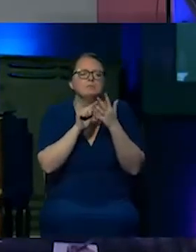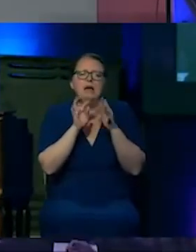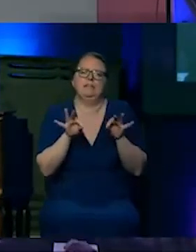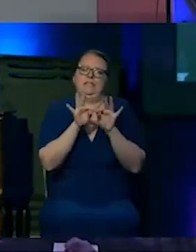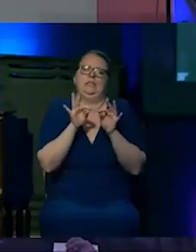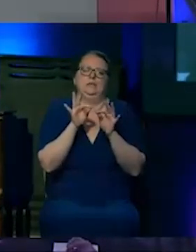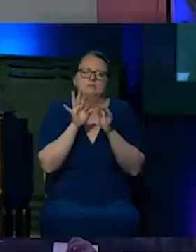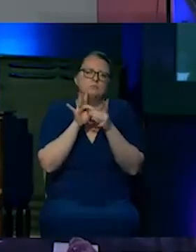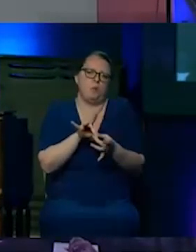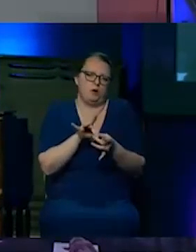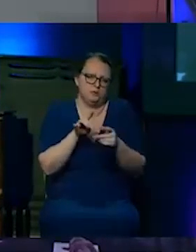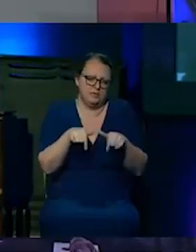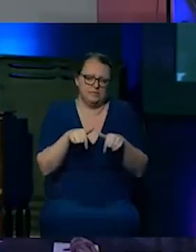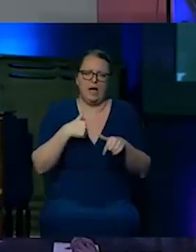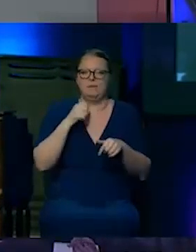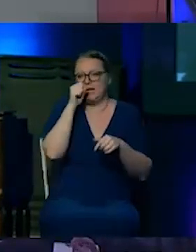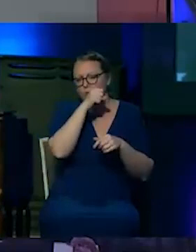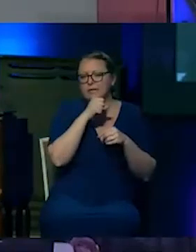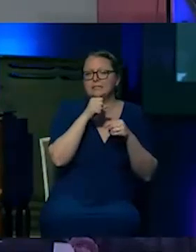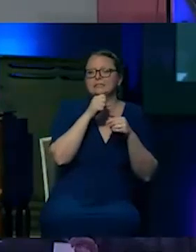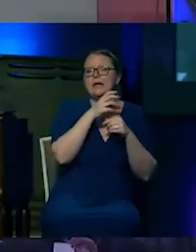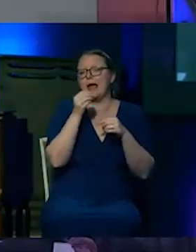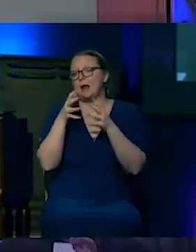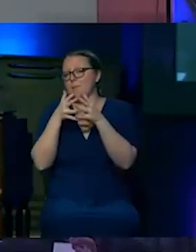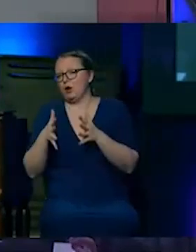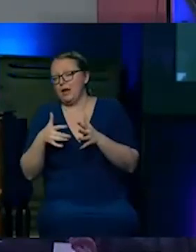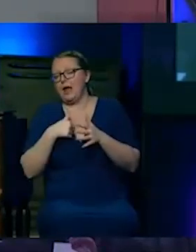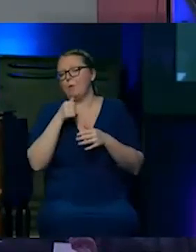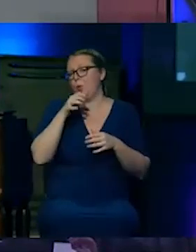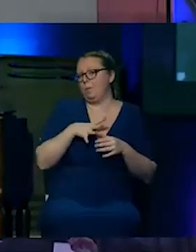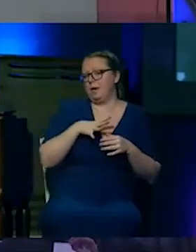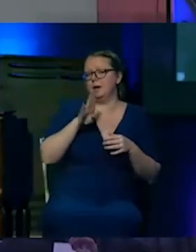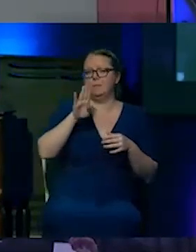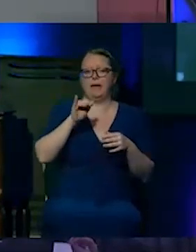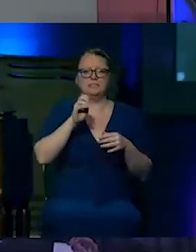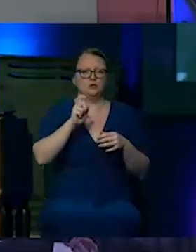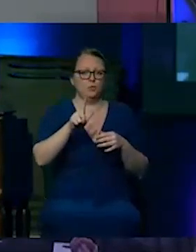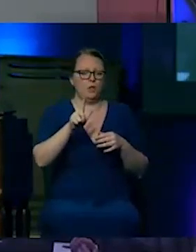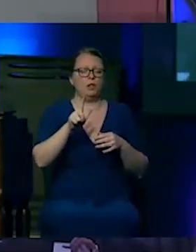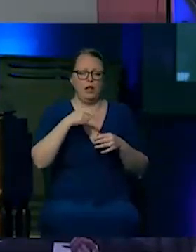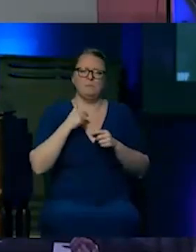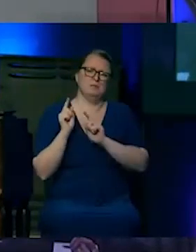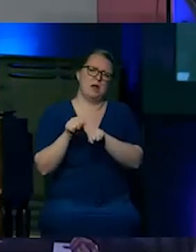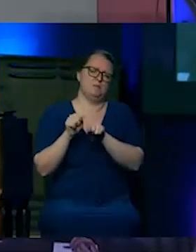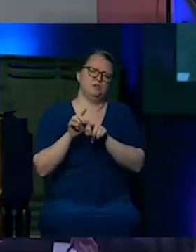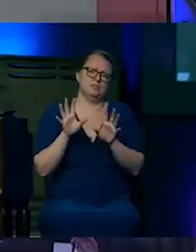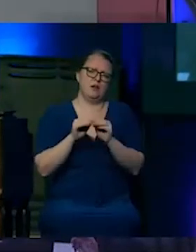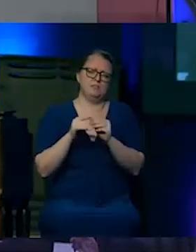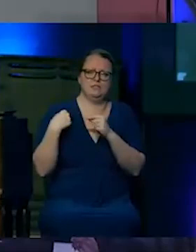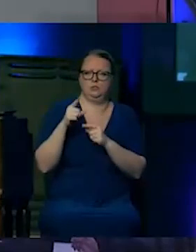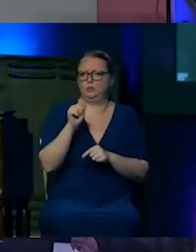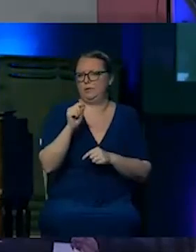parts. I am Taiwanese American, I'm a woman, I'm bisexual. I've been coming to this conference